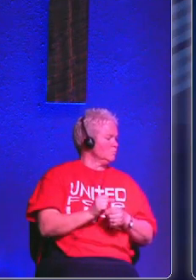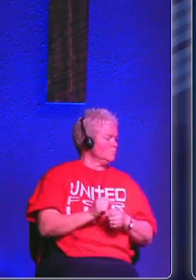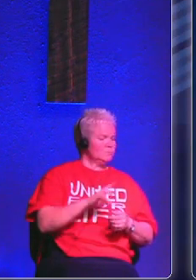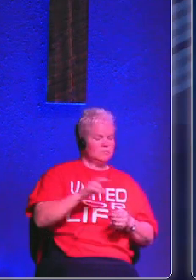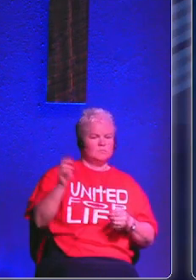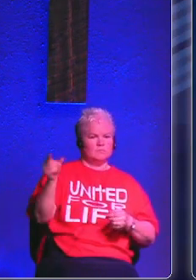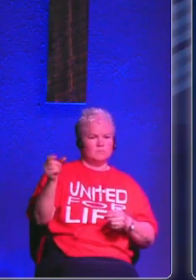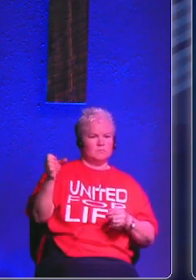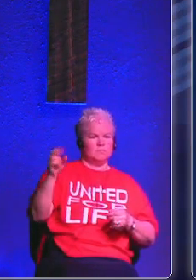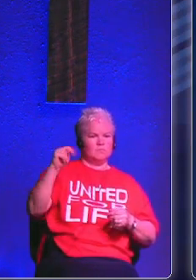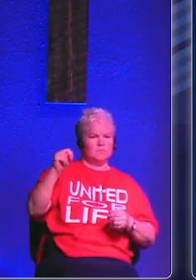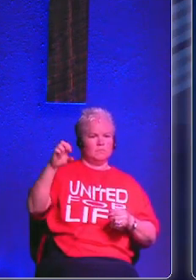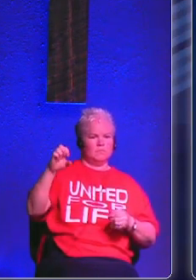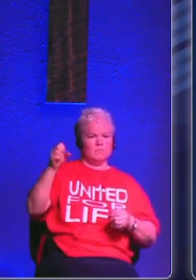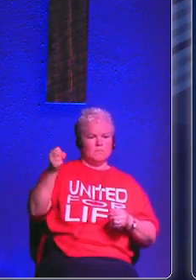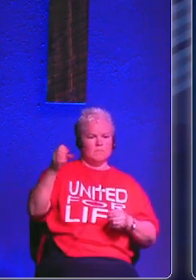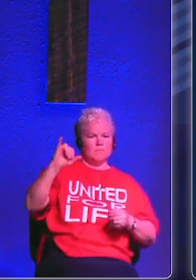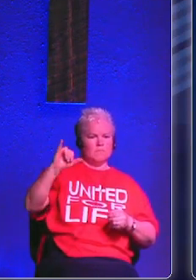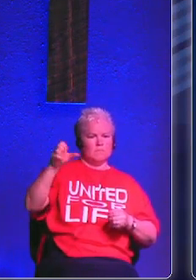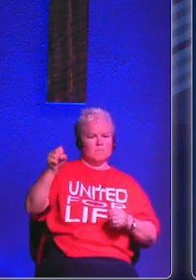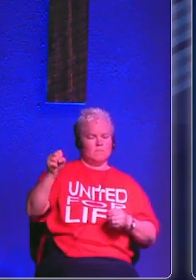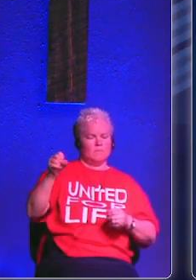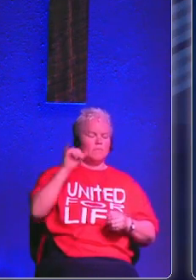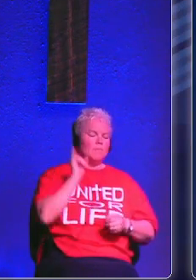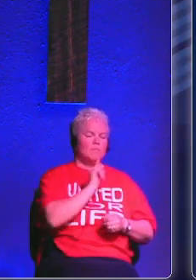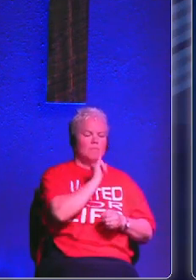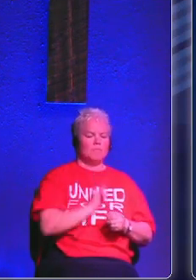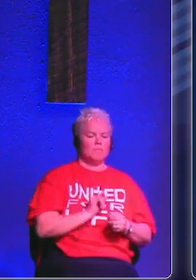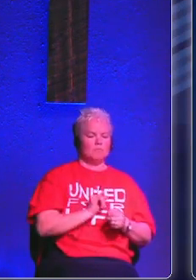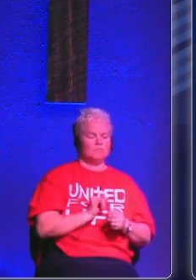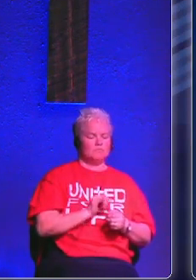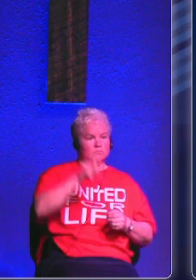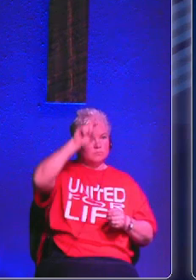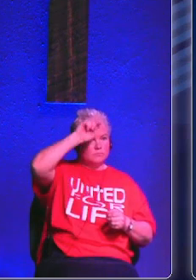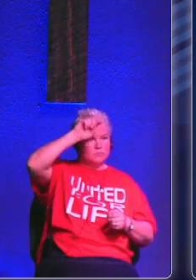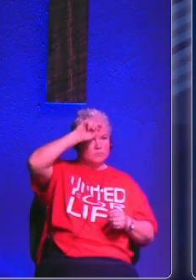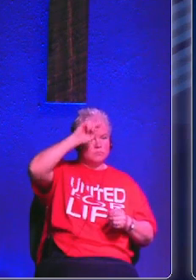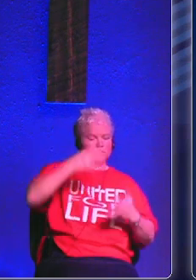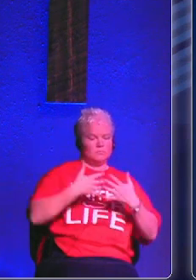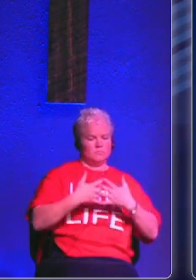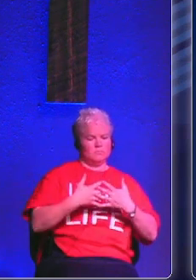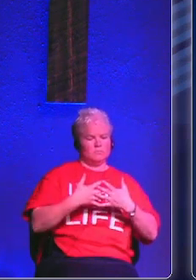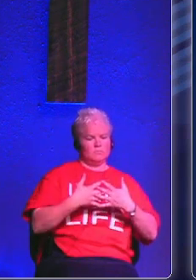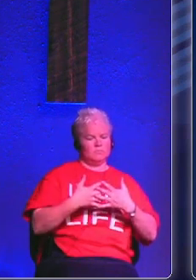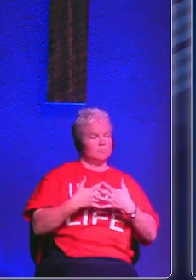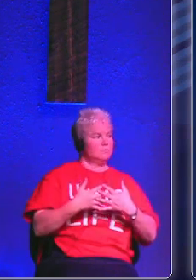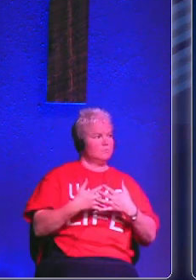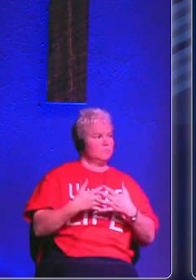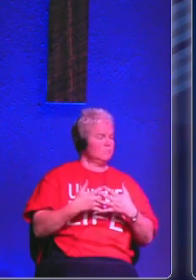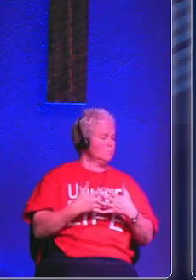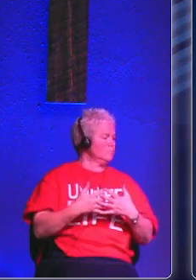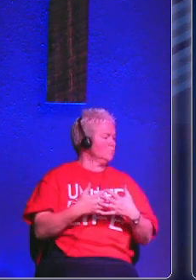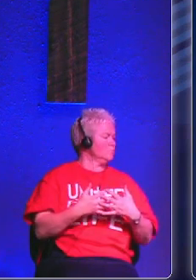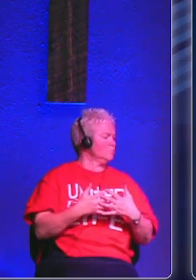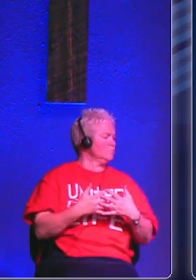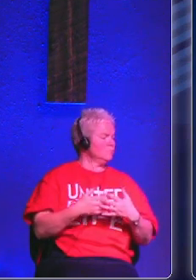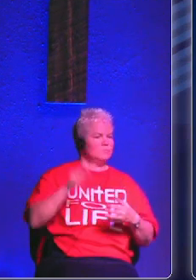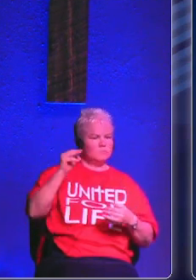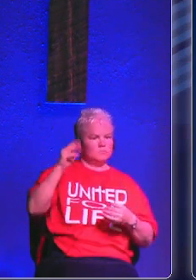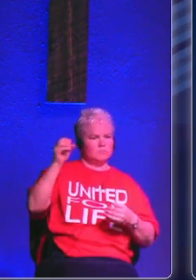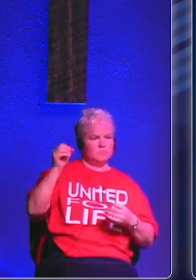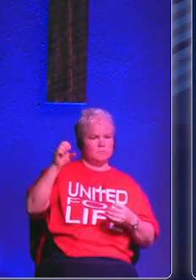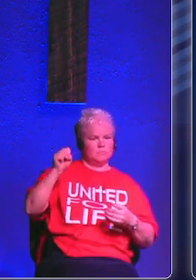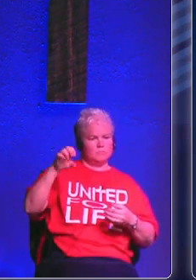we'll just read Genesis and it'll catch you up. But the Israelites wound up in Egypt. They wound up being slaves. There was a whole bunch of them. And